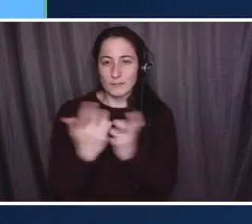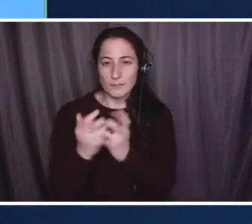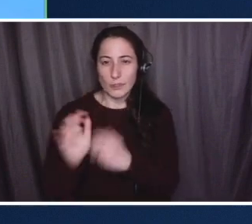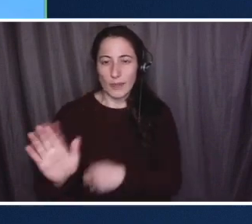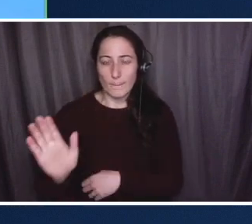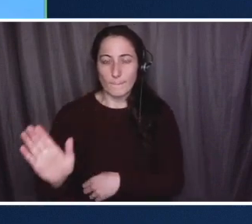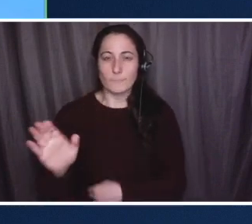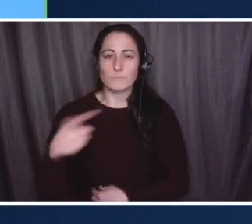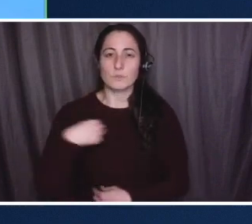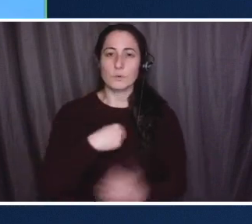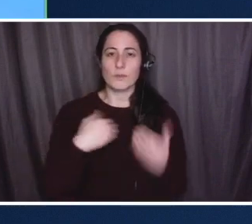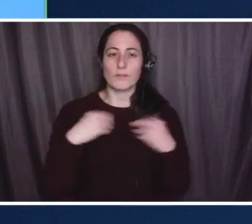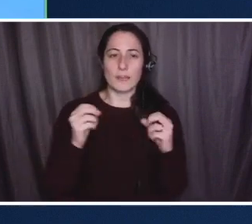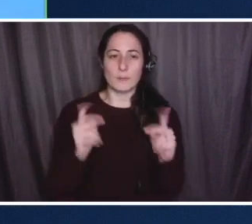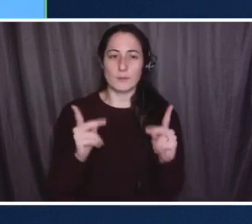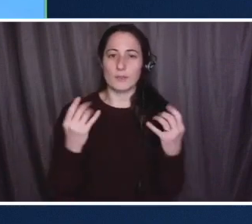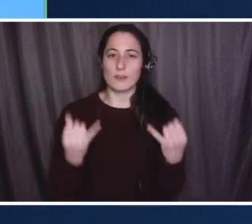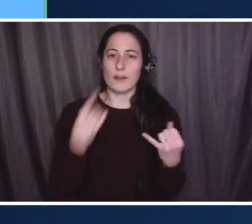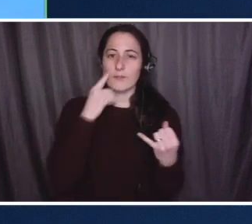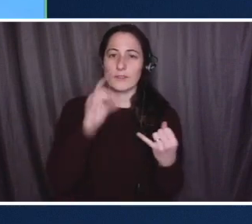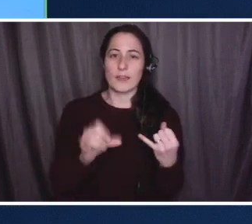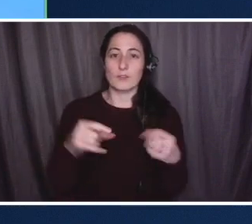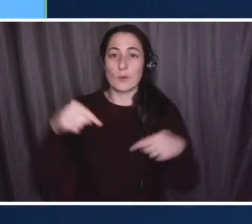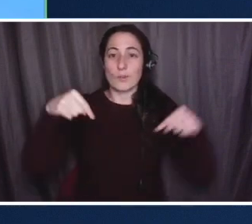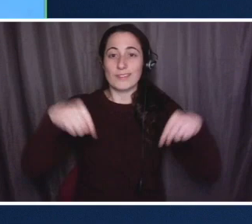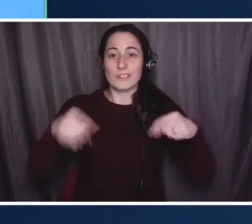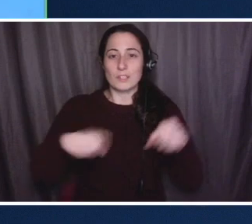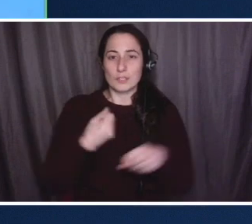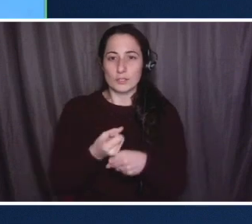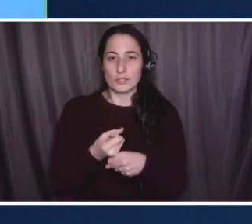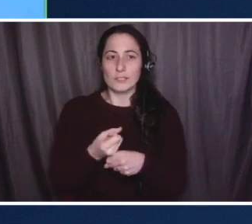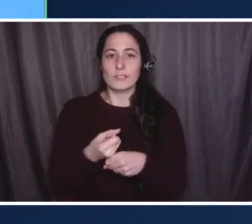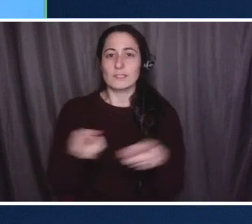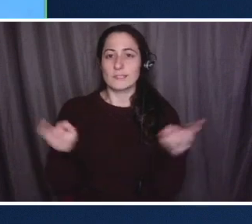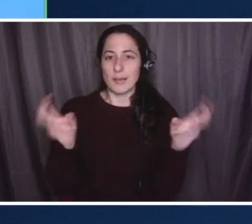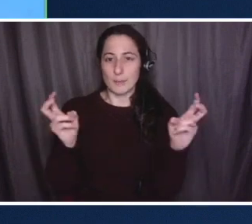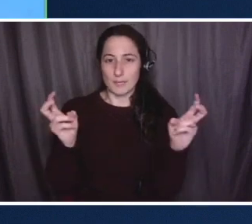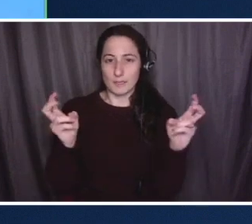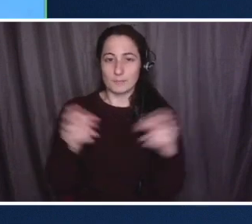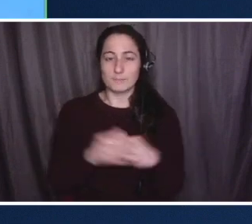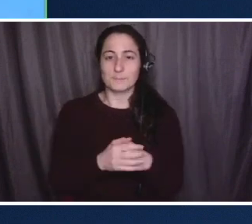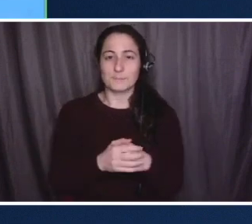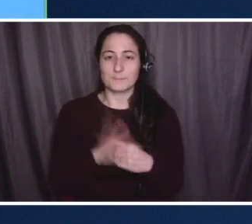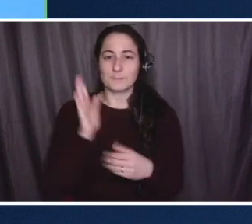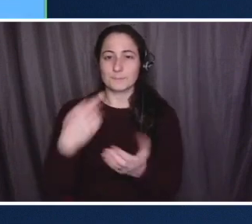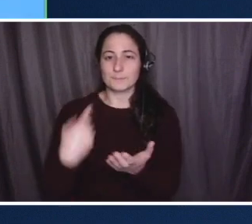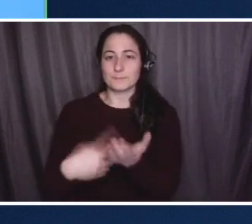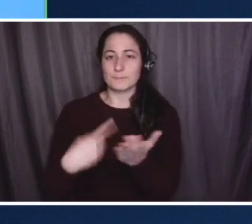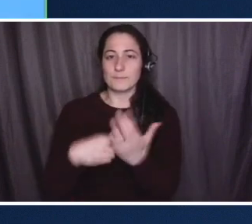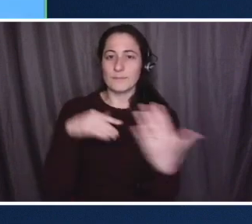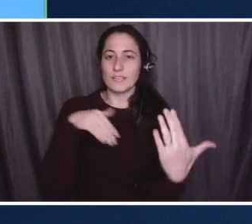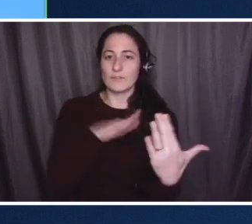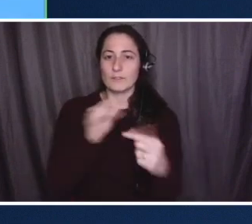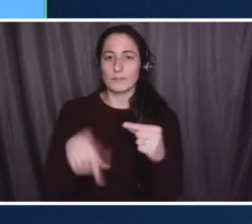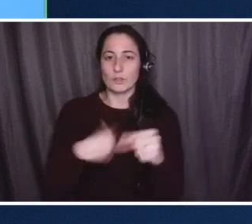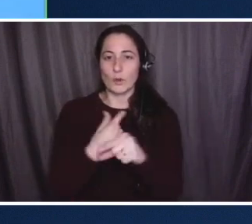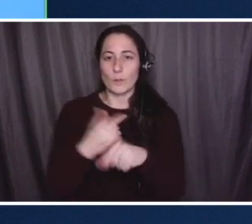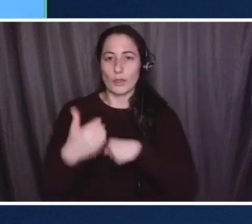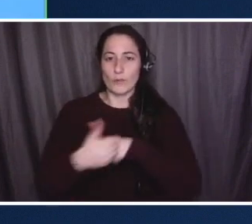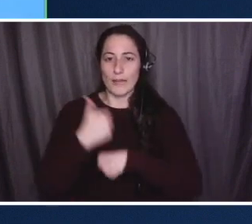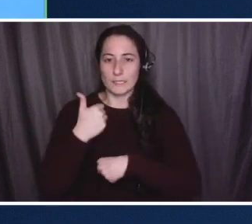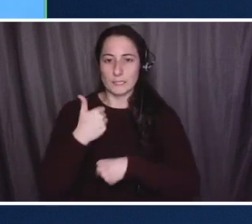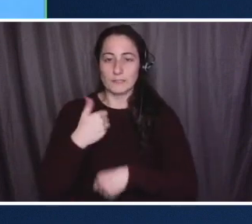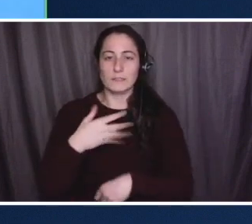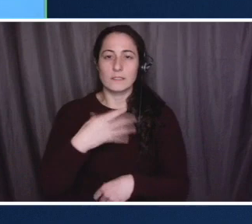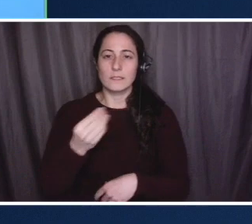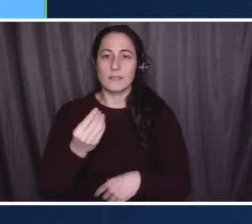opportunity. And this year's topic will be confronting global threats, standing up for integrity.